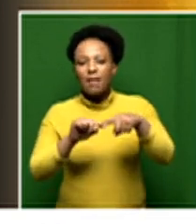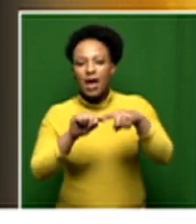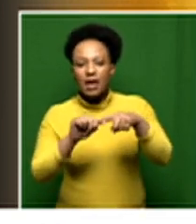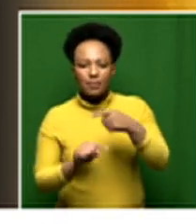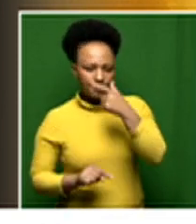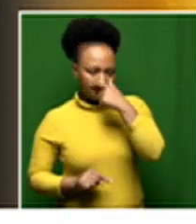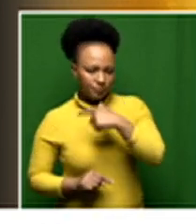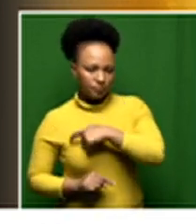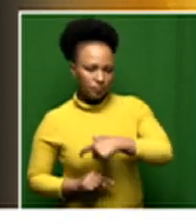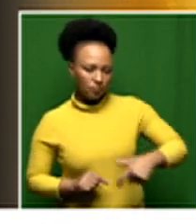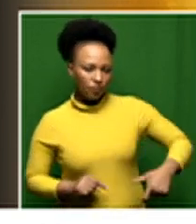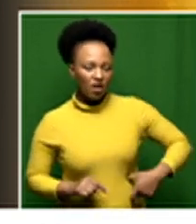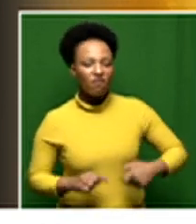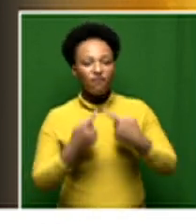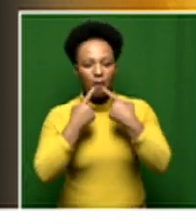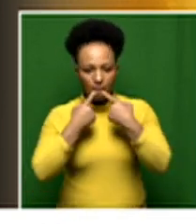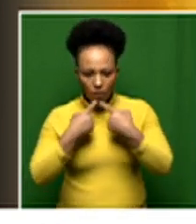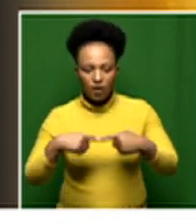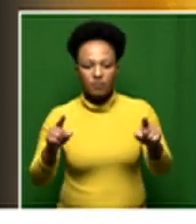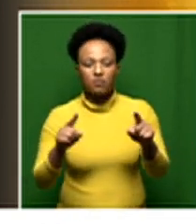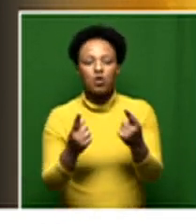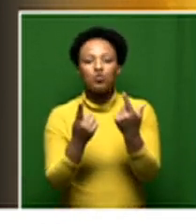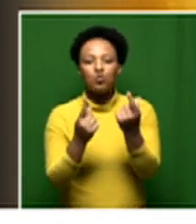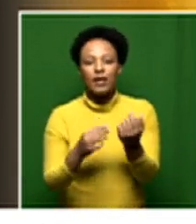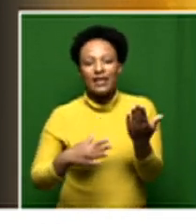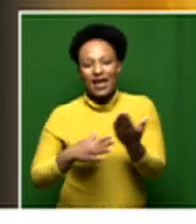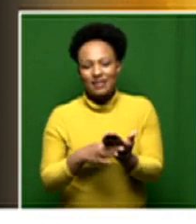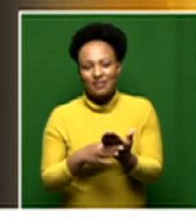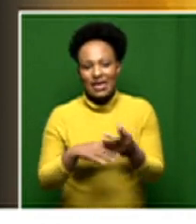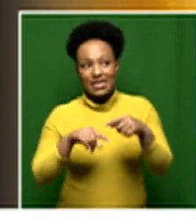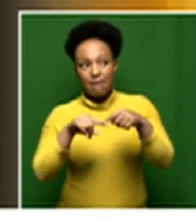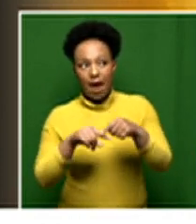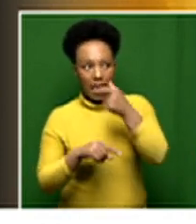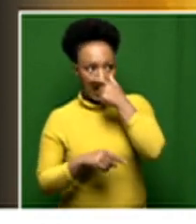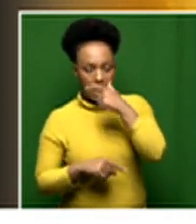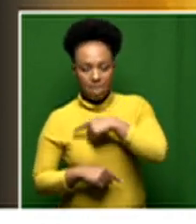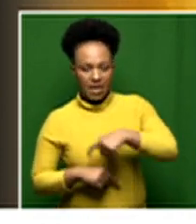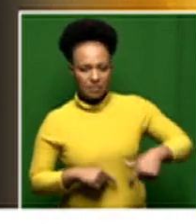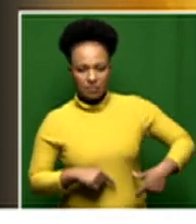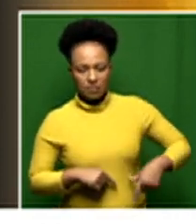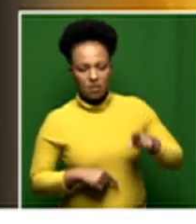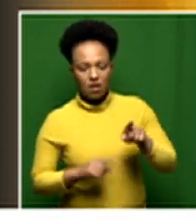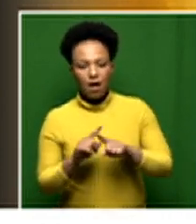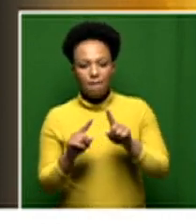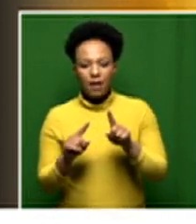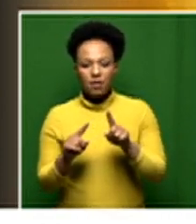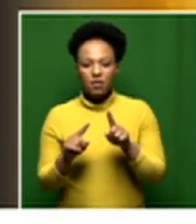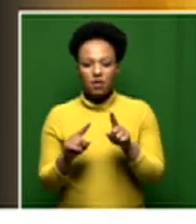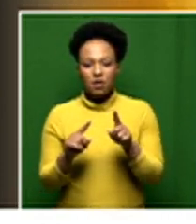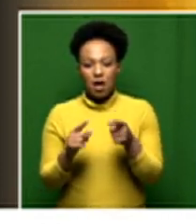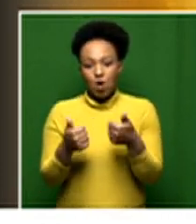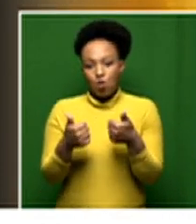it a proclamation to do a specific case. So that's not a problem at the moment when we have a good president,